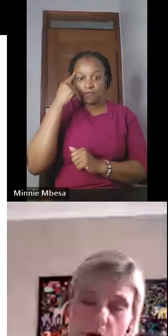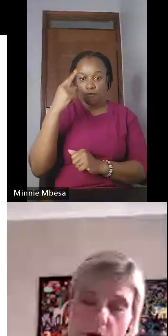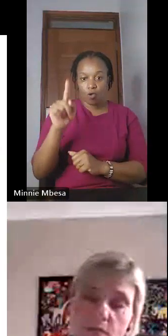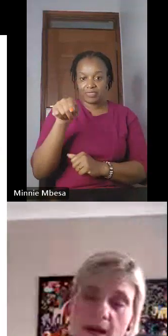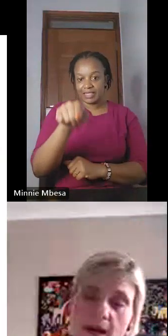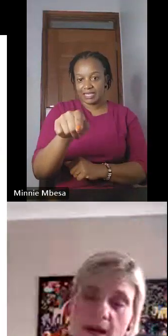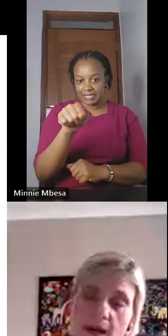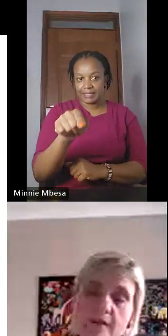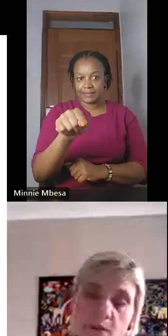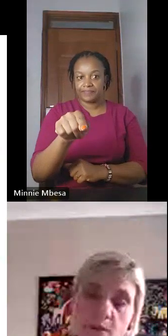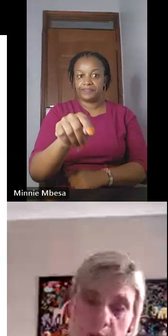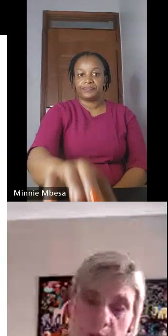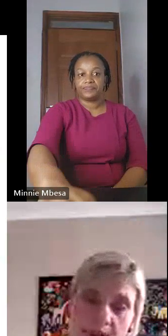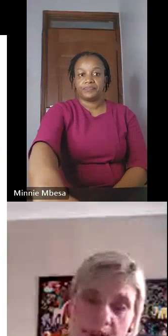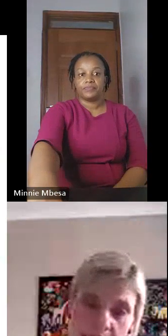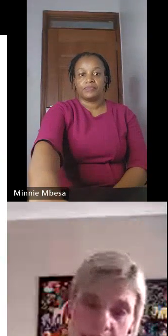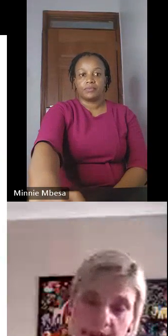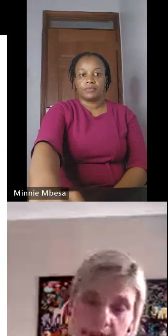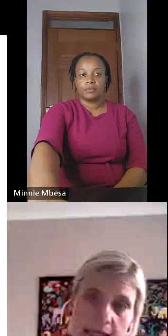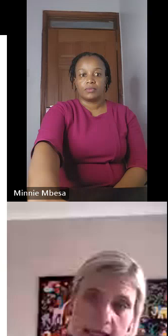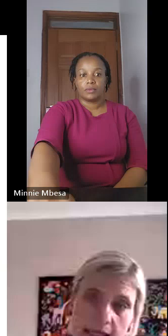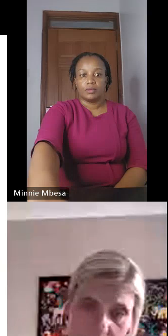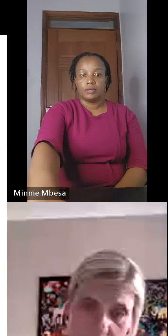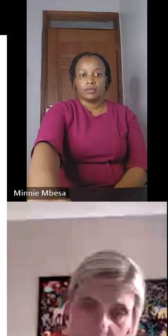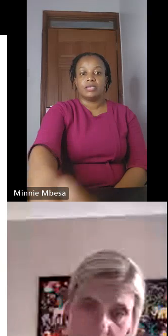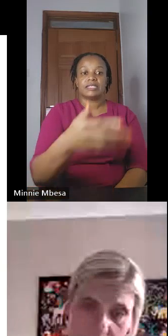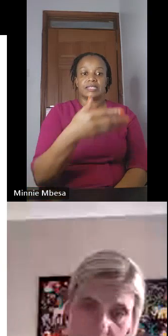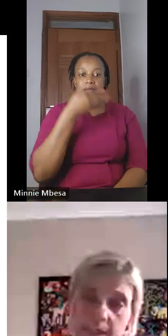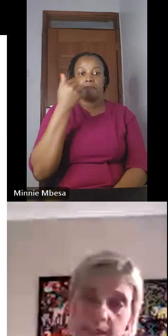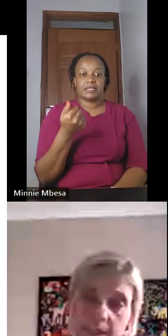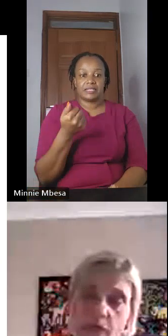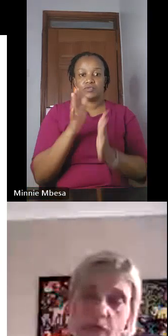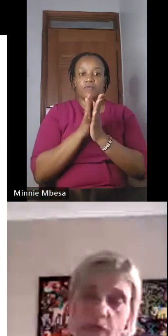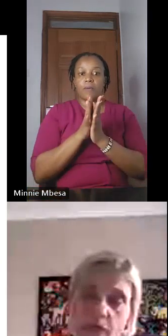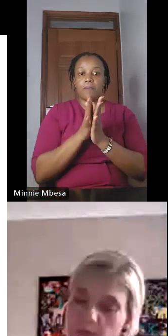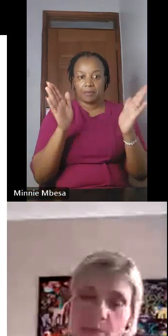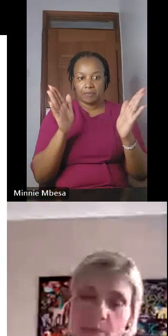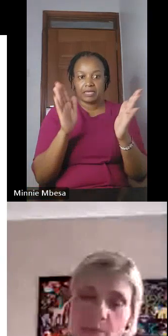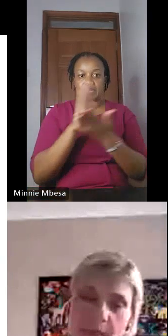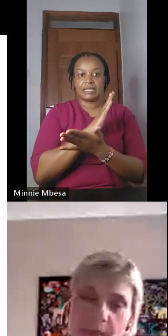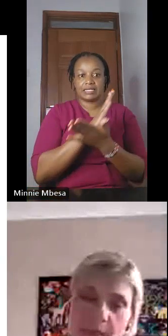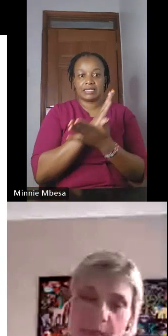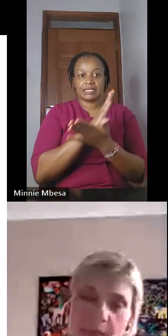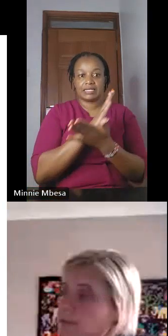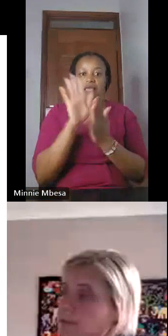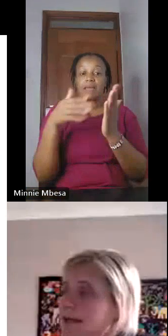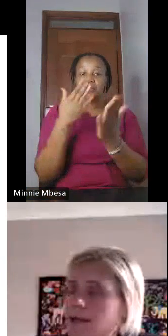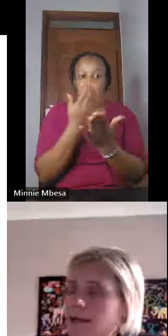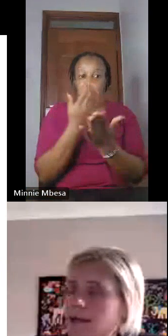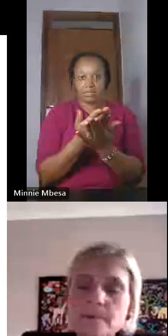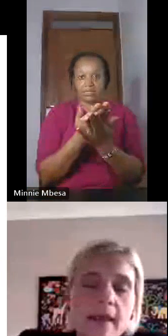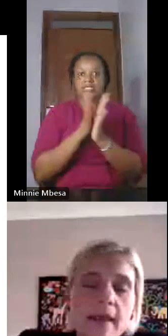it's more relevant to public sector applicants, right? So, in general, public sector